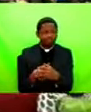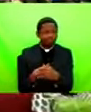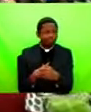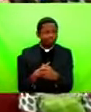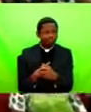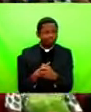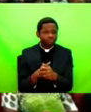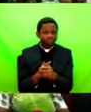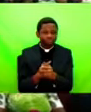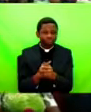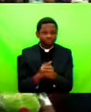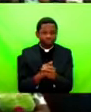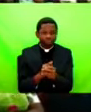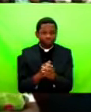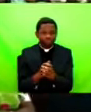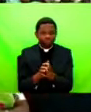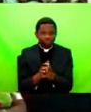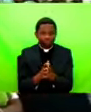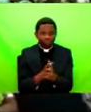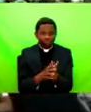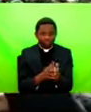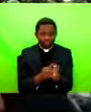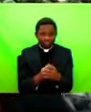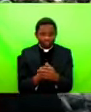You are four, yeah, the new ones. Okay, four.